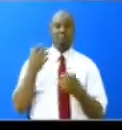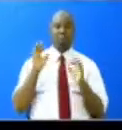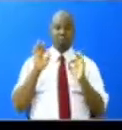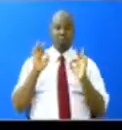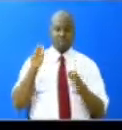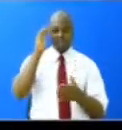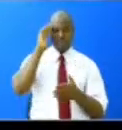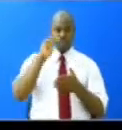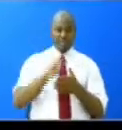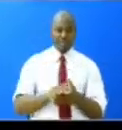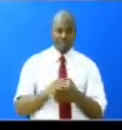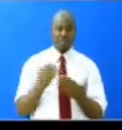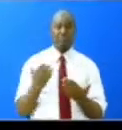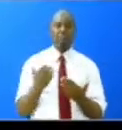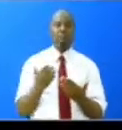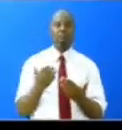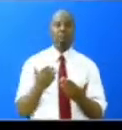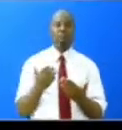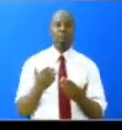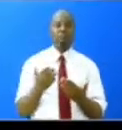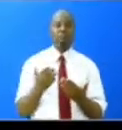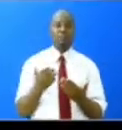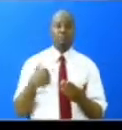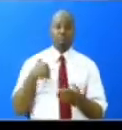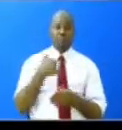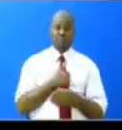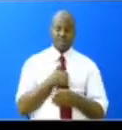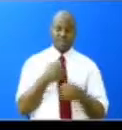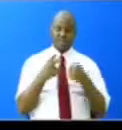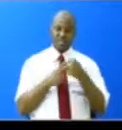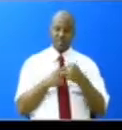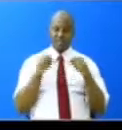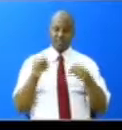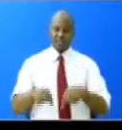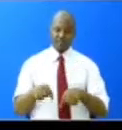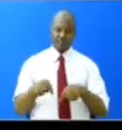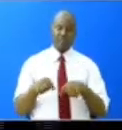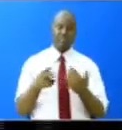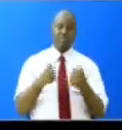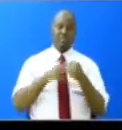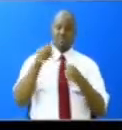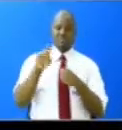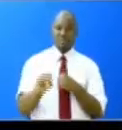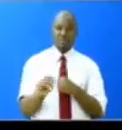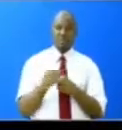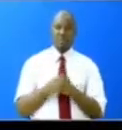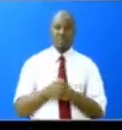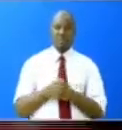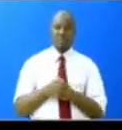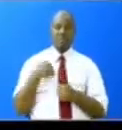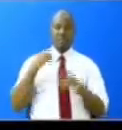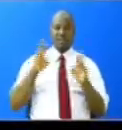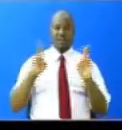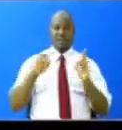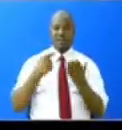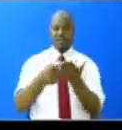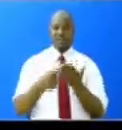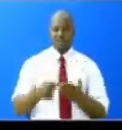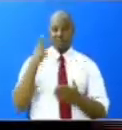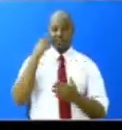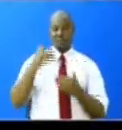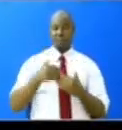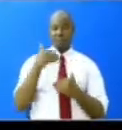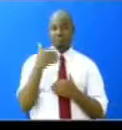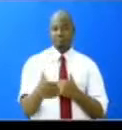I believe in military precision. You told me here to be seven, here at seven, I'm here at seven. Okay. I'm ready for the debate. I'm looking